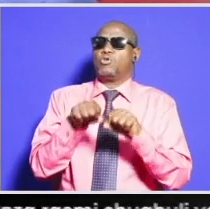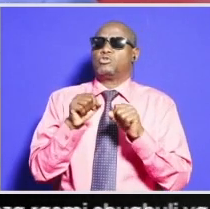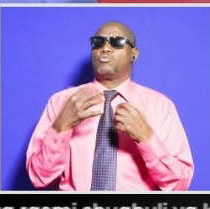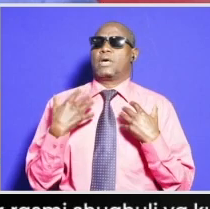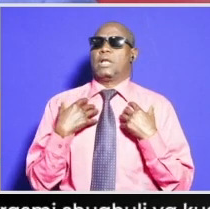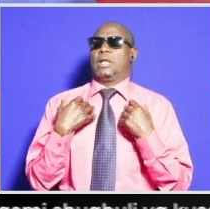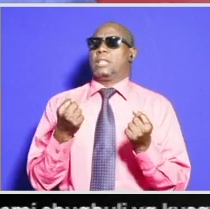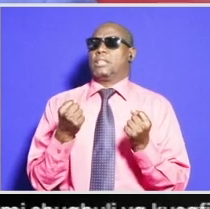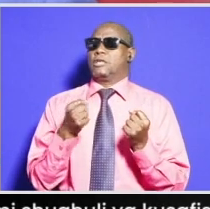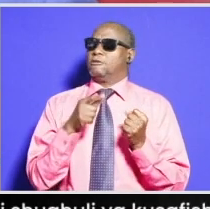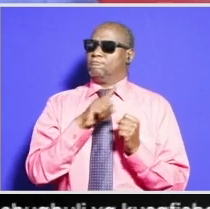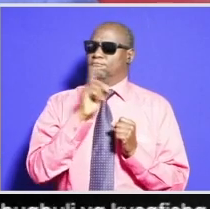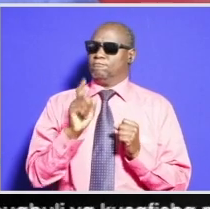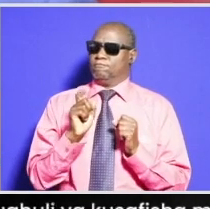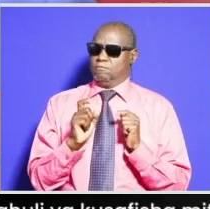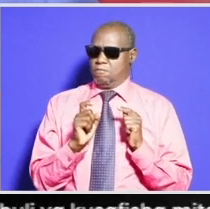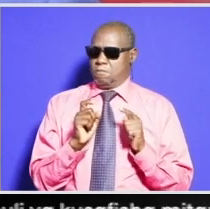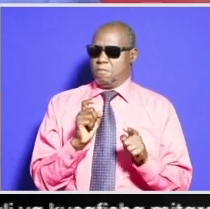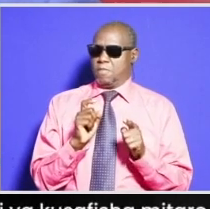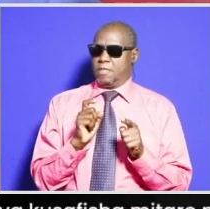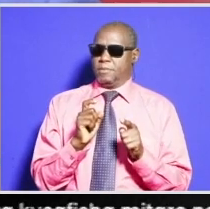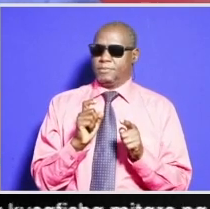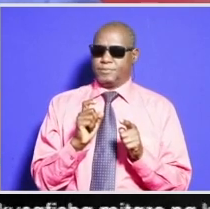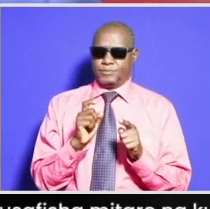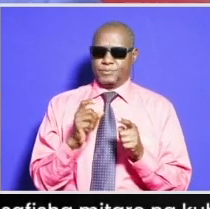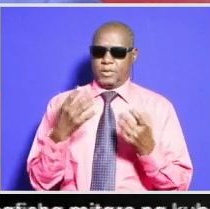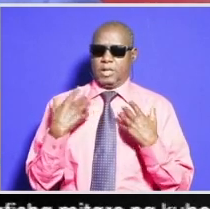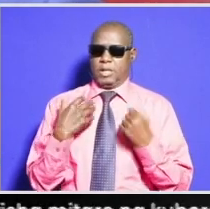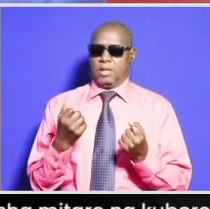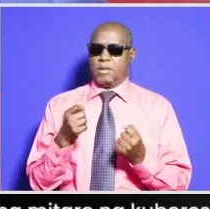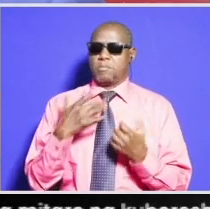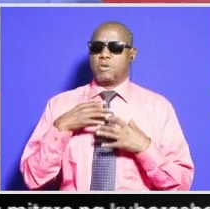implications of that process on the health of the people of Kenya who are involved.